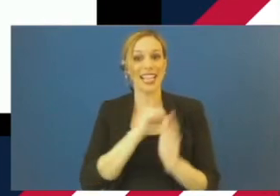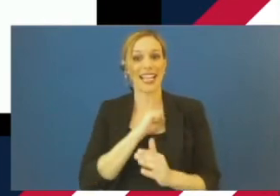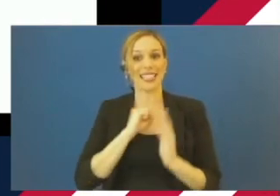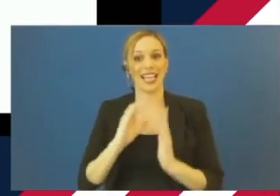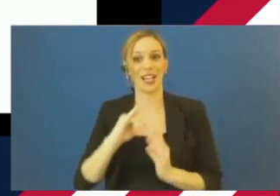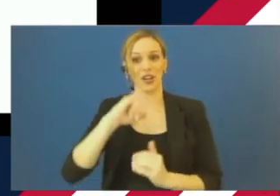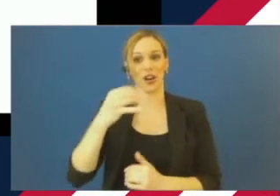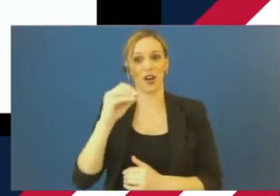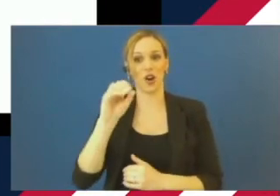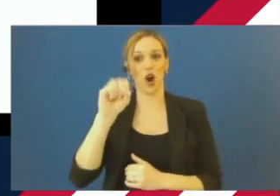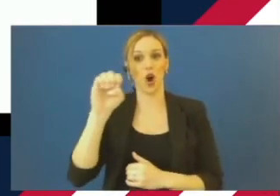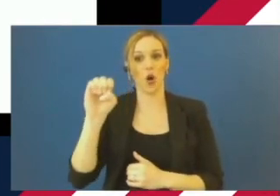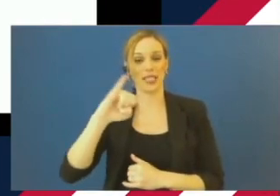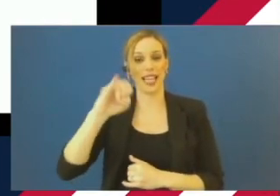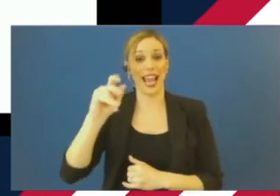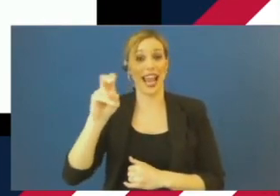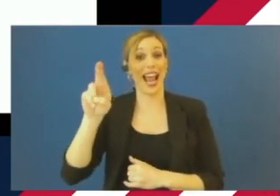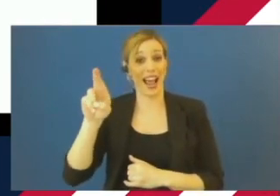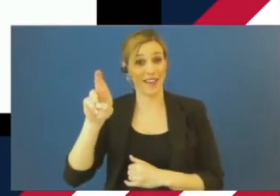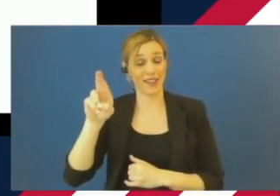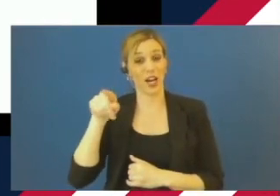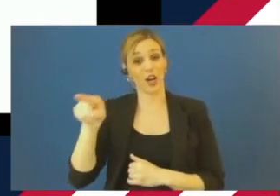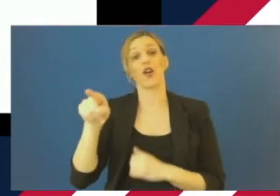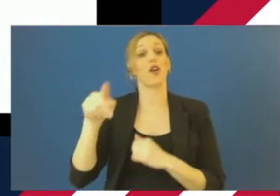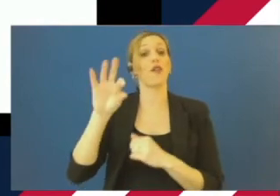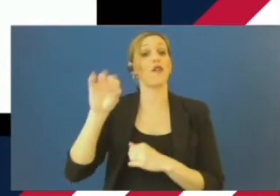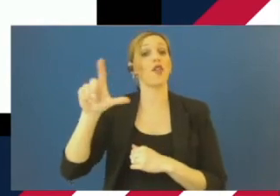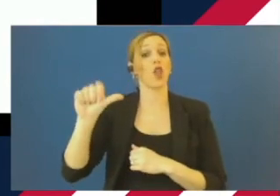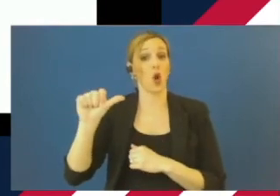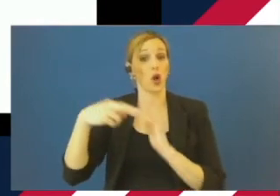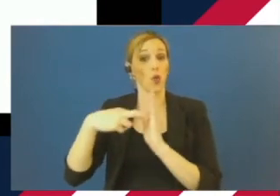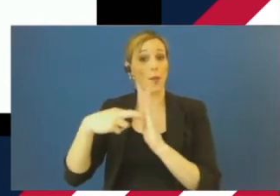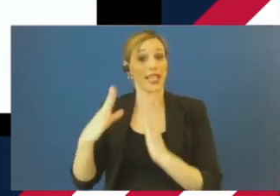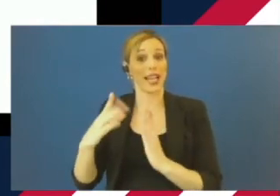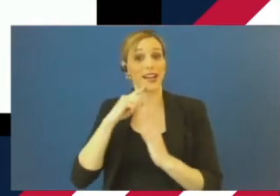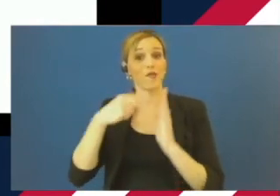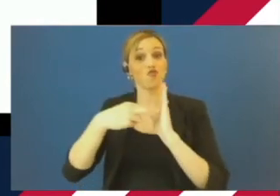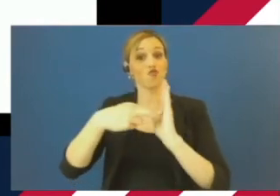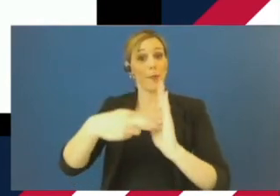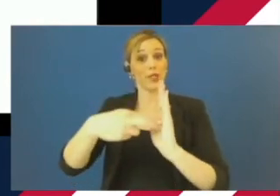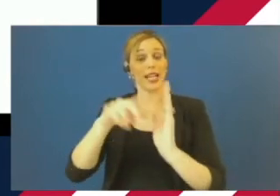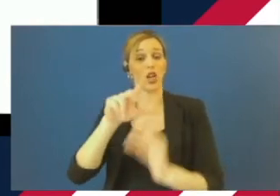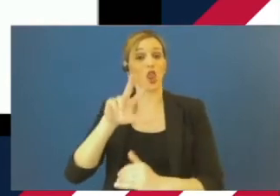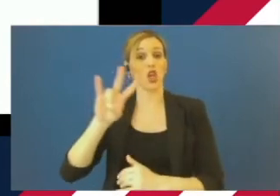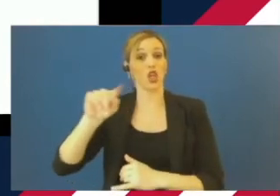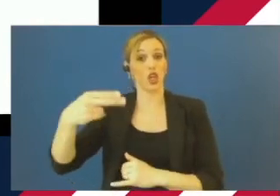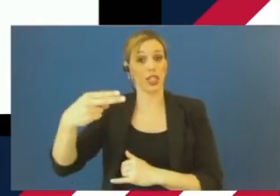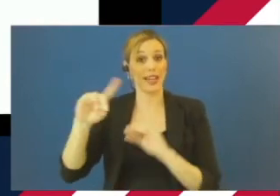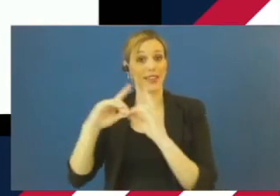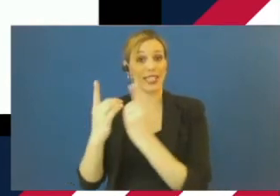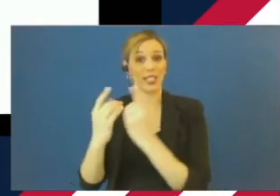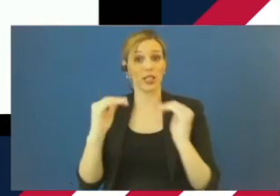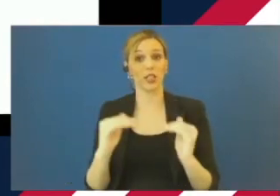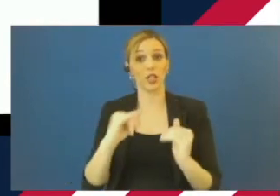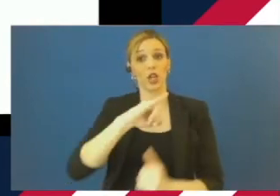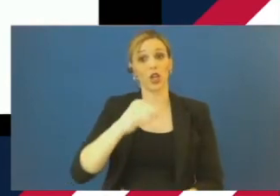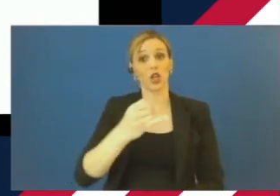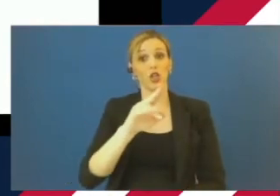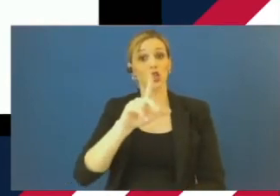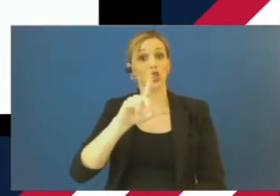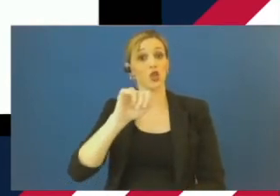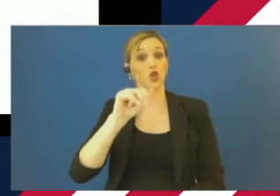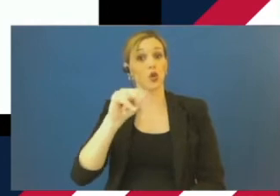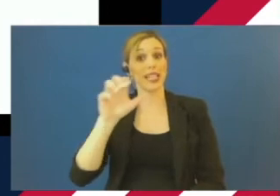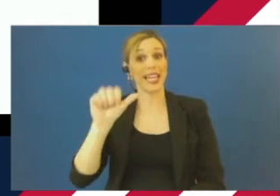member of the Florida Senate representing the 37th District. Julianne Smith was the former Deputy National